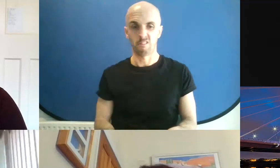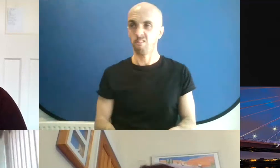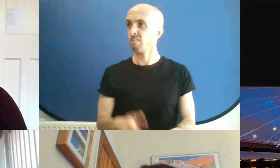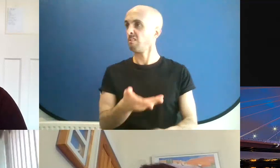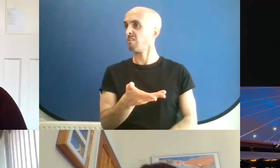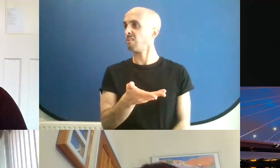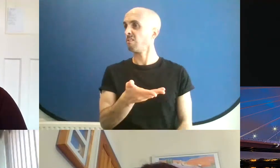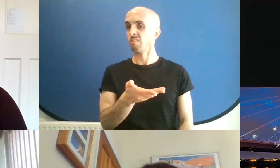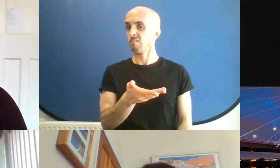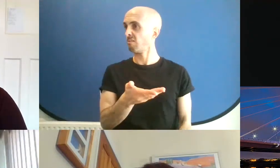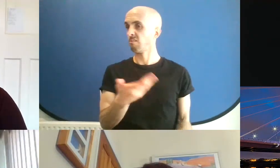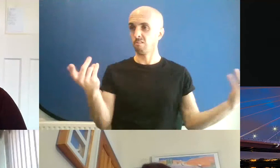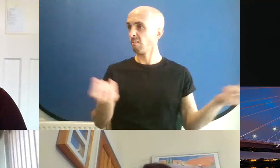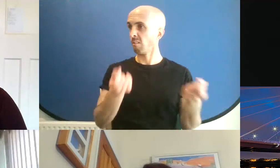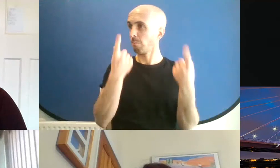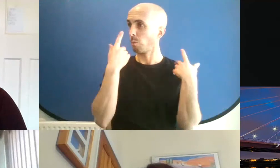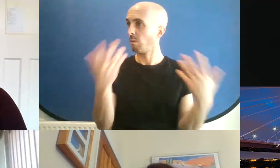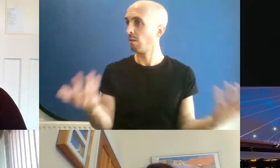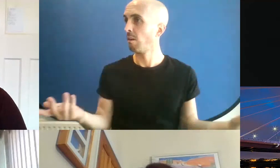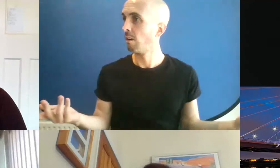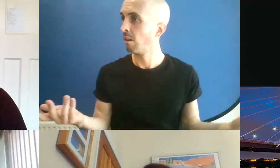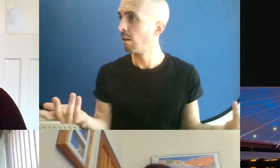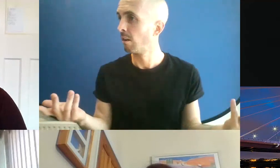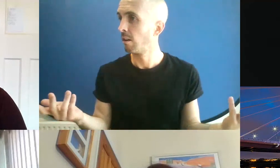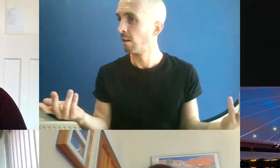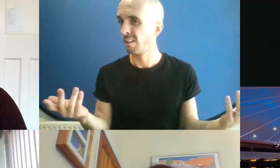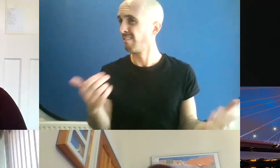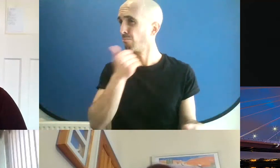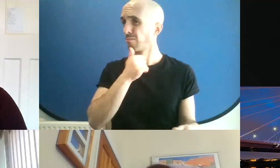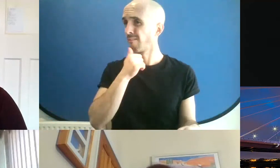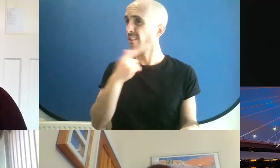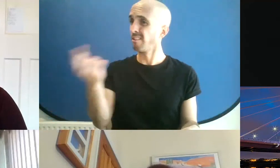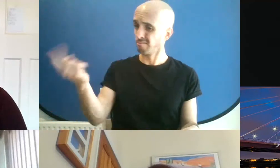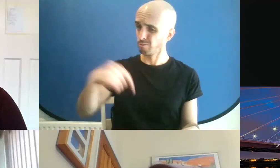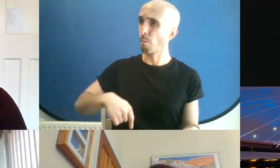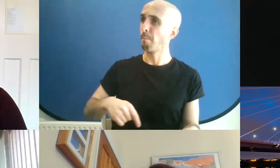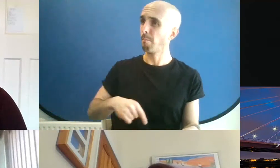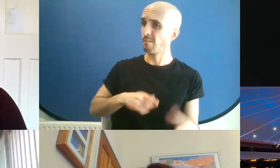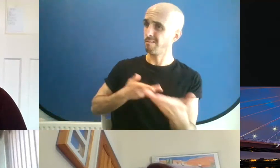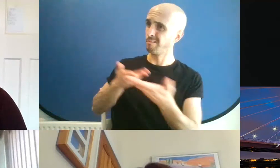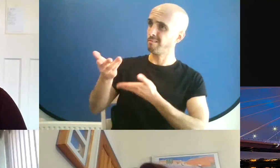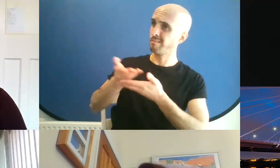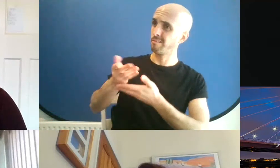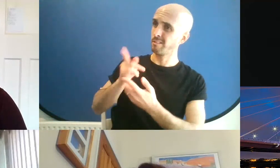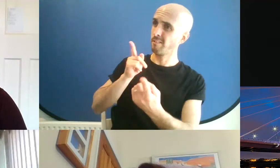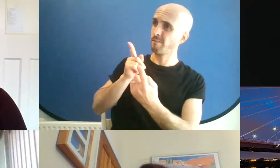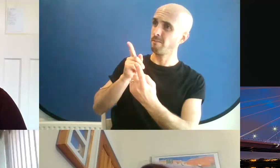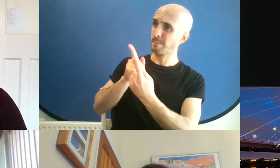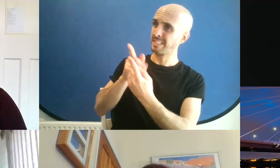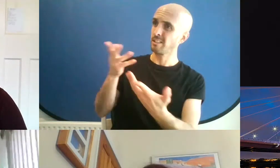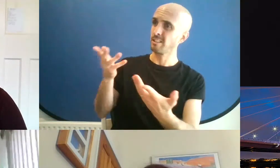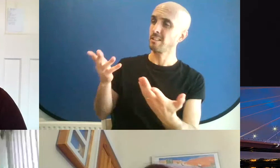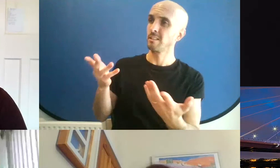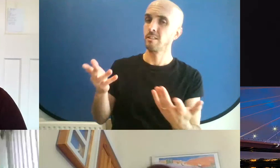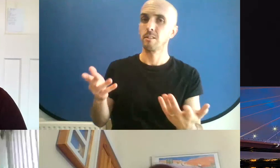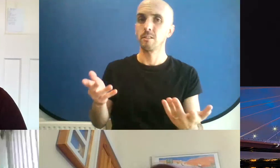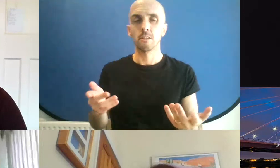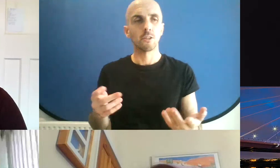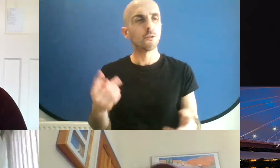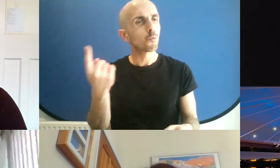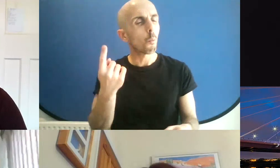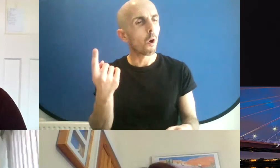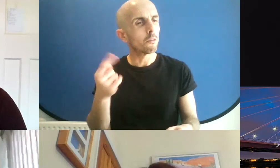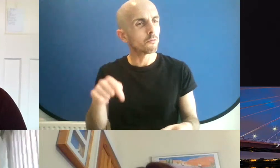more traditional methods of contact. Also somebody raised the